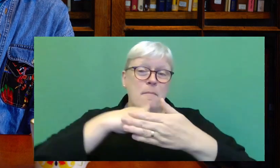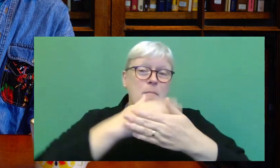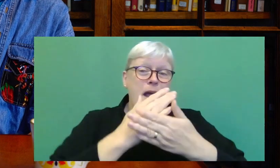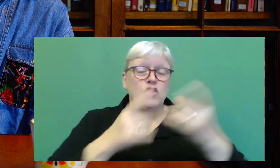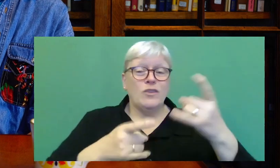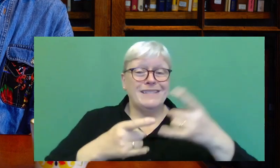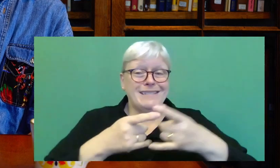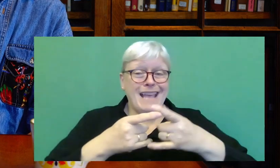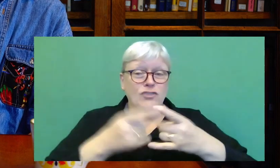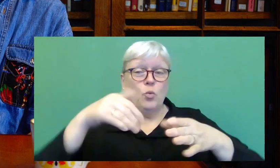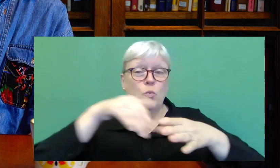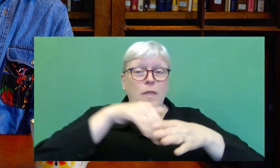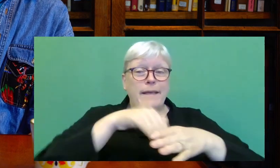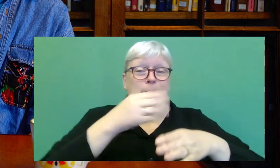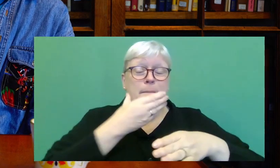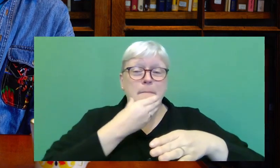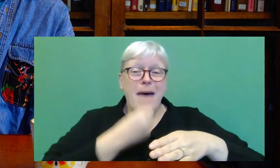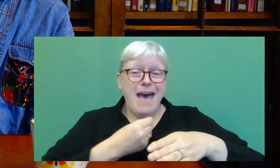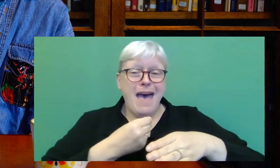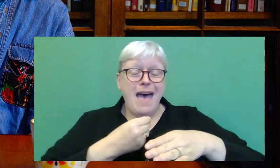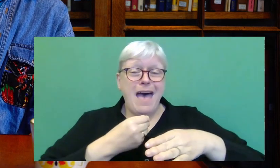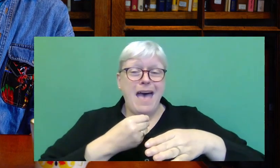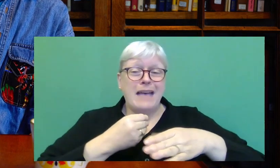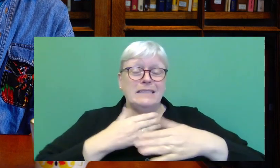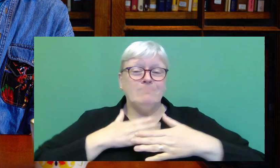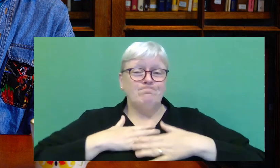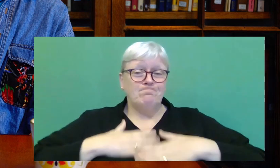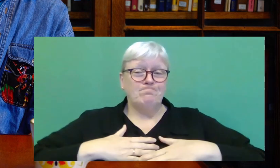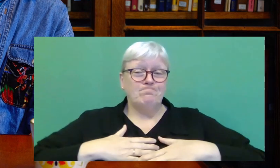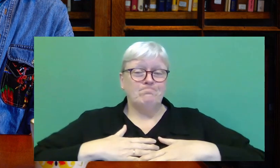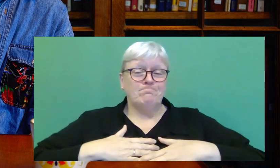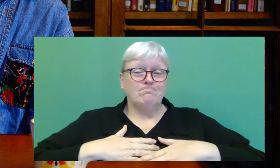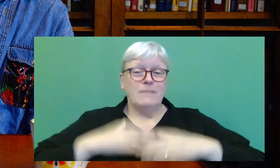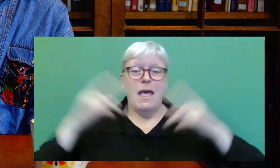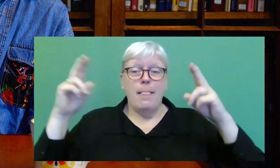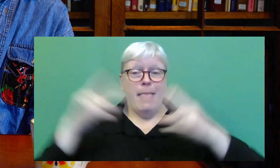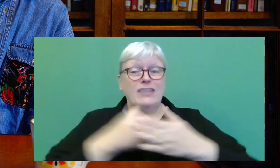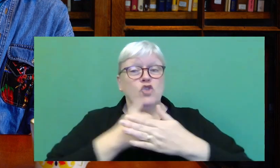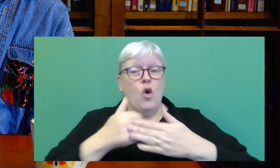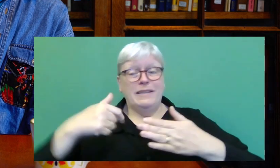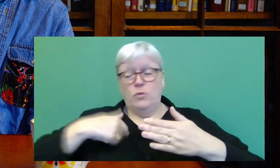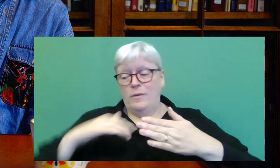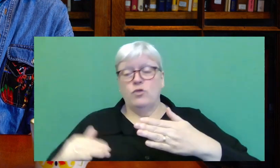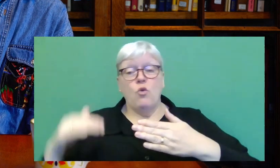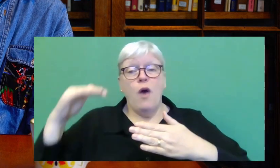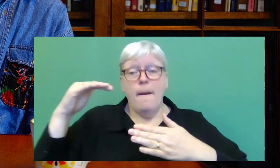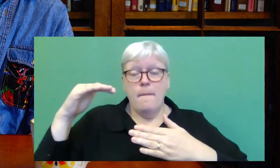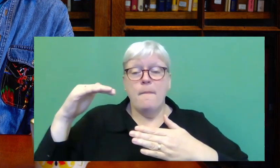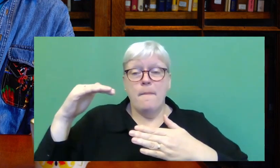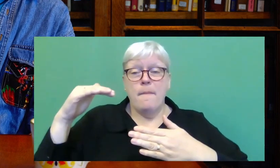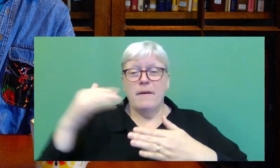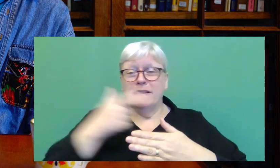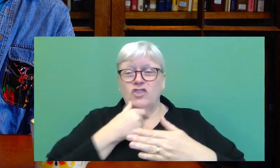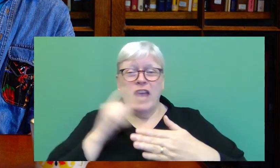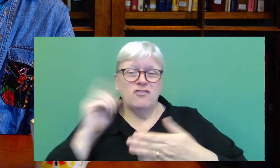was far less commonplace when I was growing up. There's a lot of gender conversations that spill into it. There's a lot of art